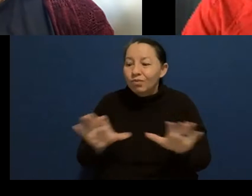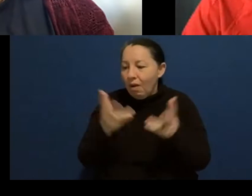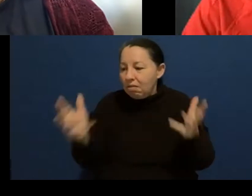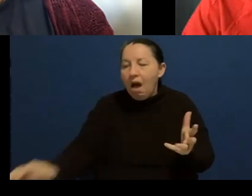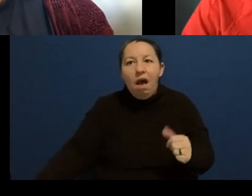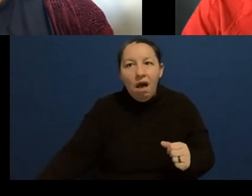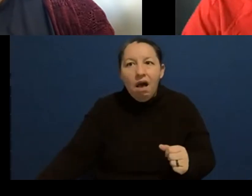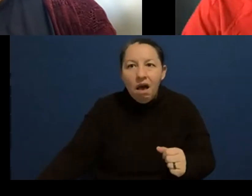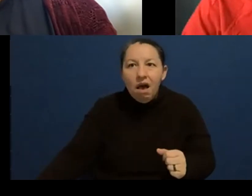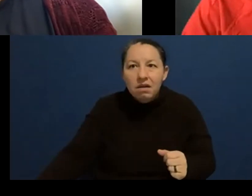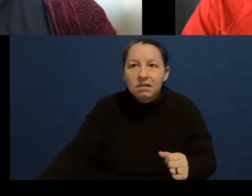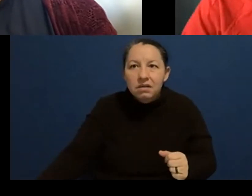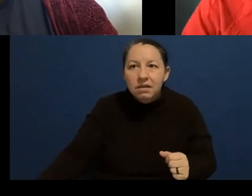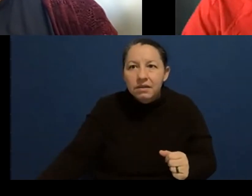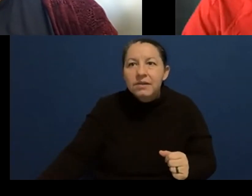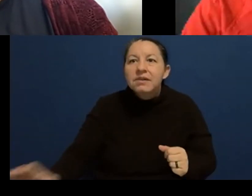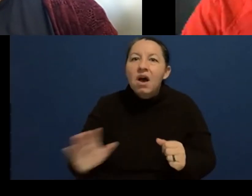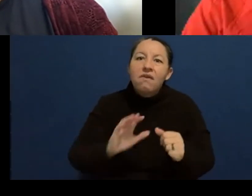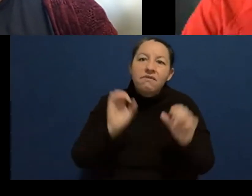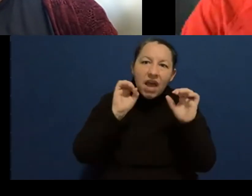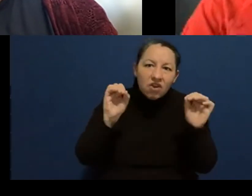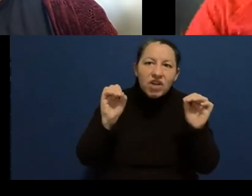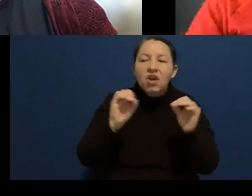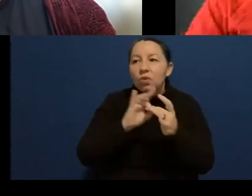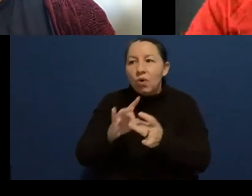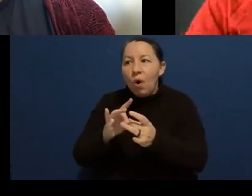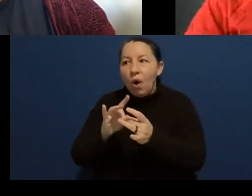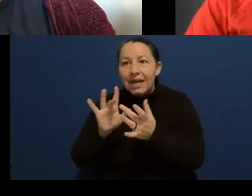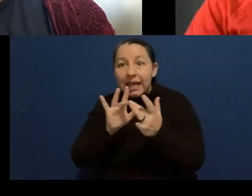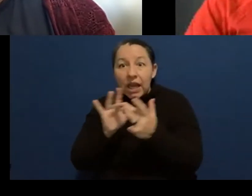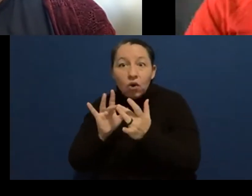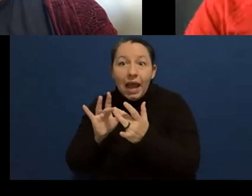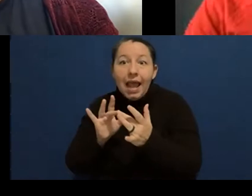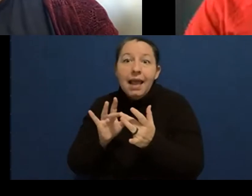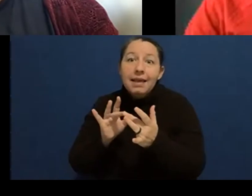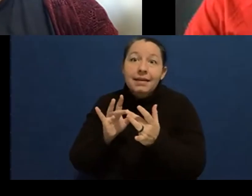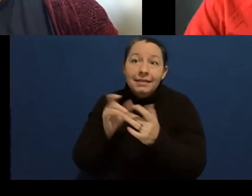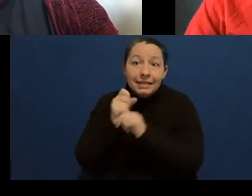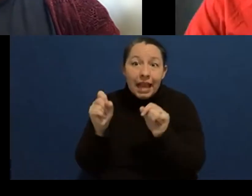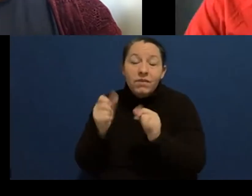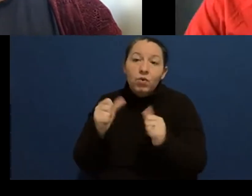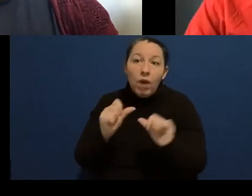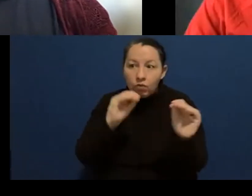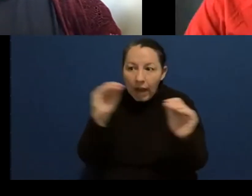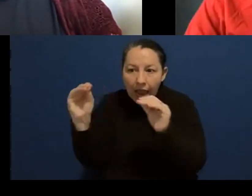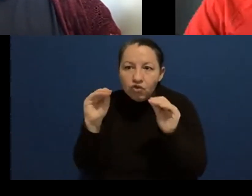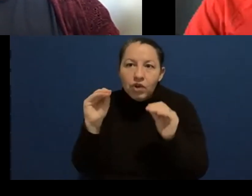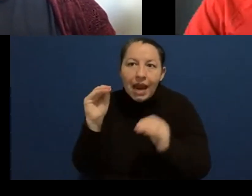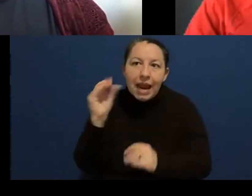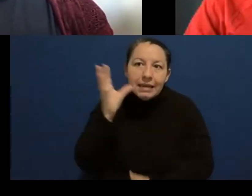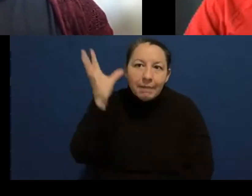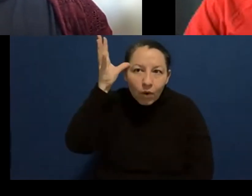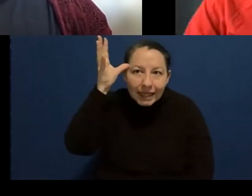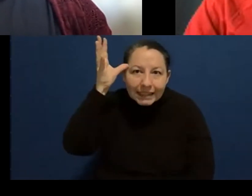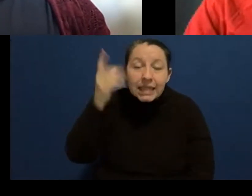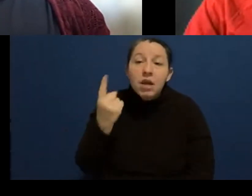around internet safety. We're trying to get those out to parents. One of our new programs is going to be getting it out